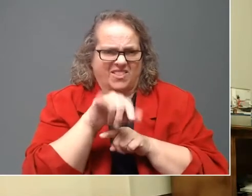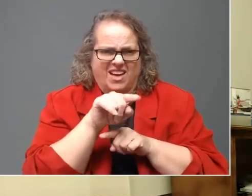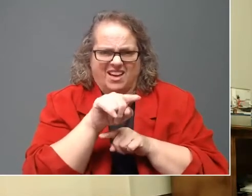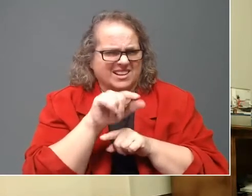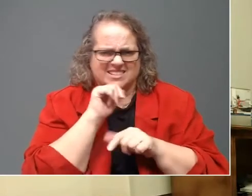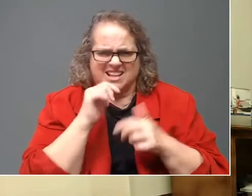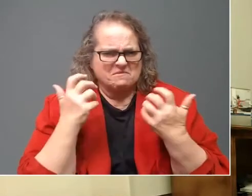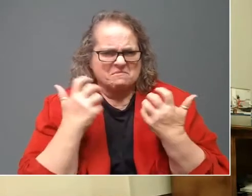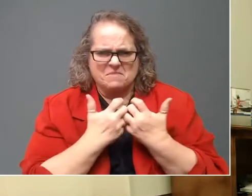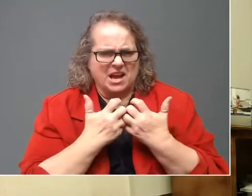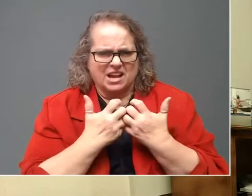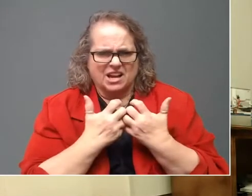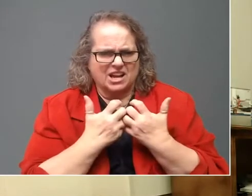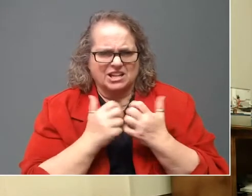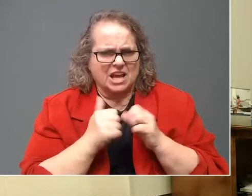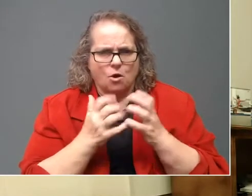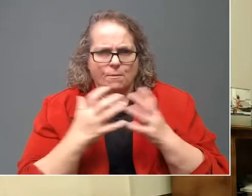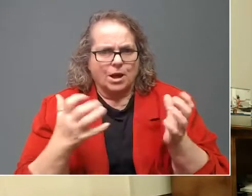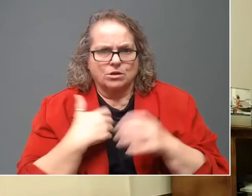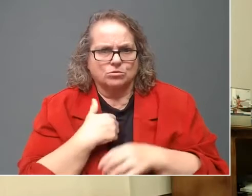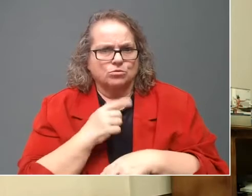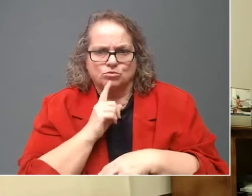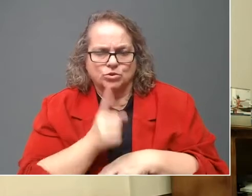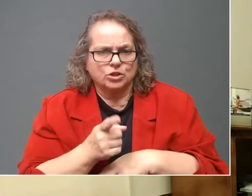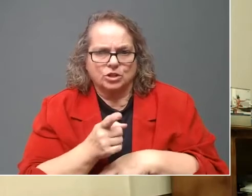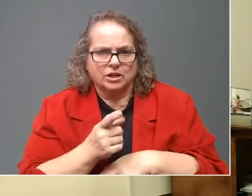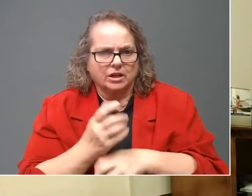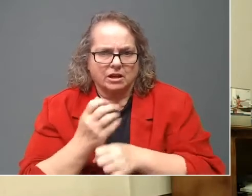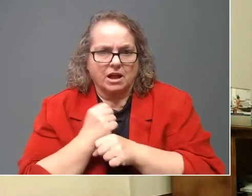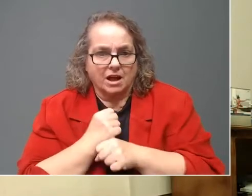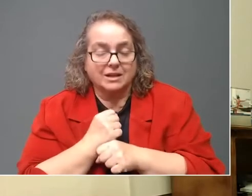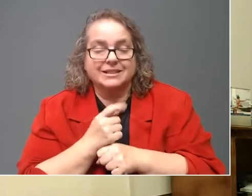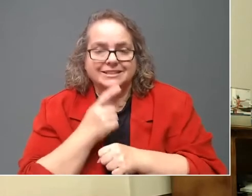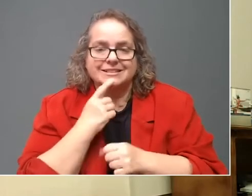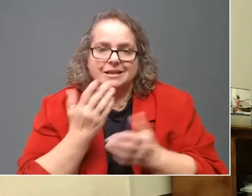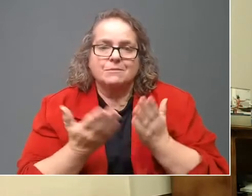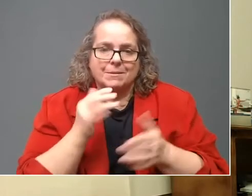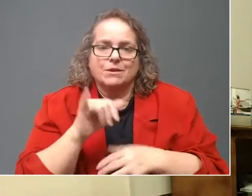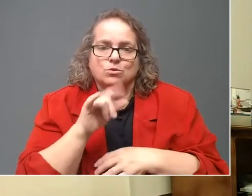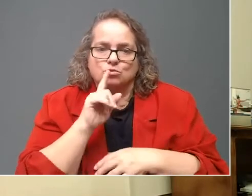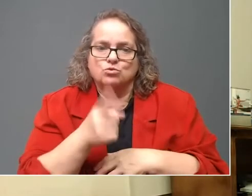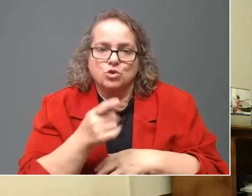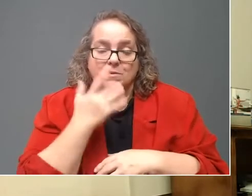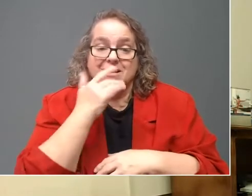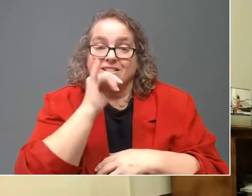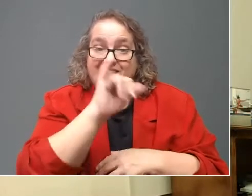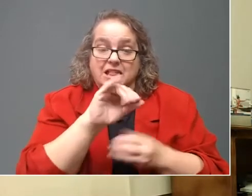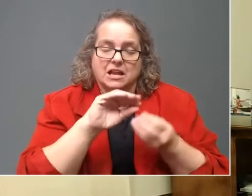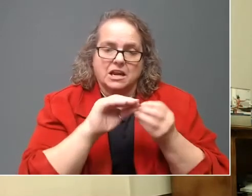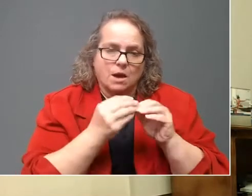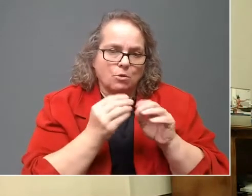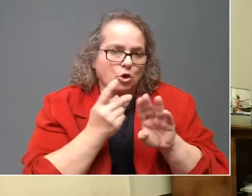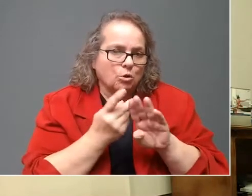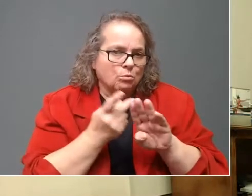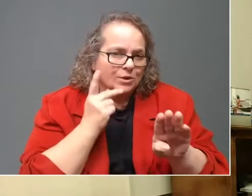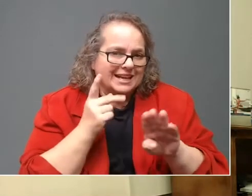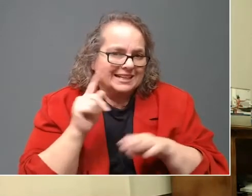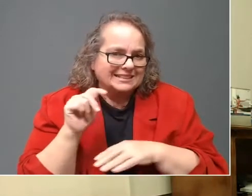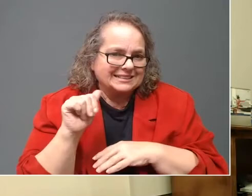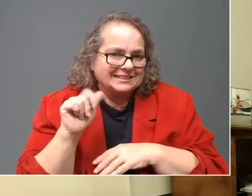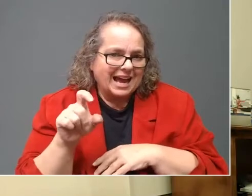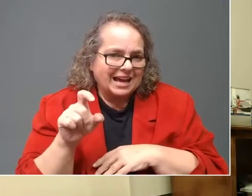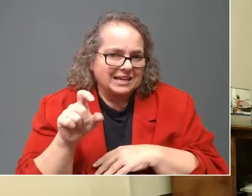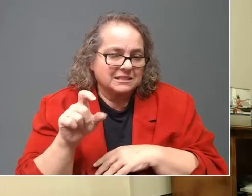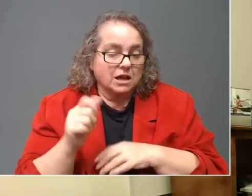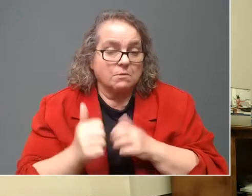the amount that you actually got. That's probably true because that is the number pre-tax, and most people have tax